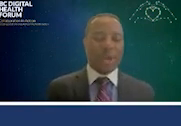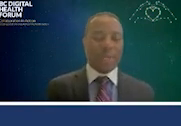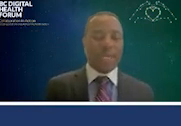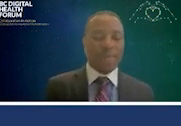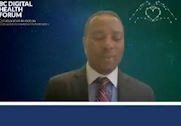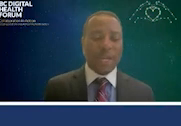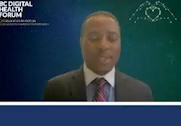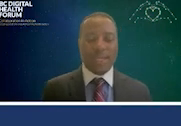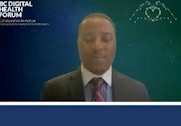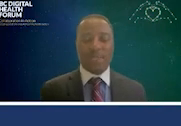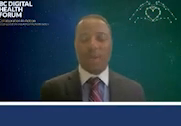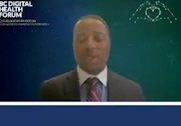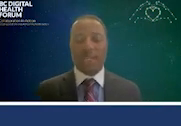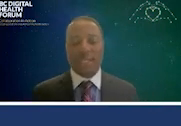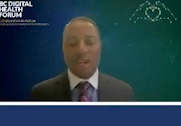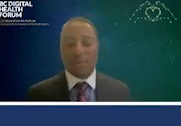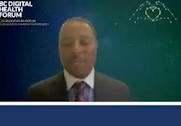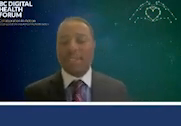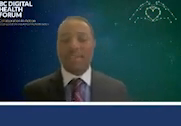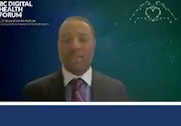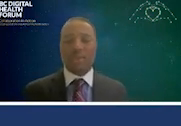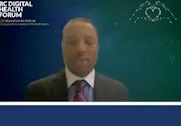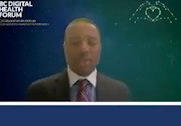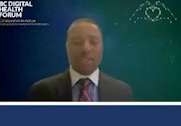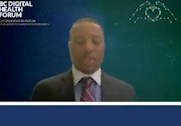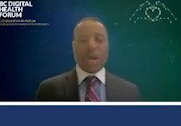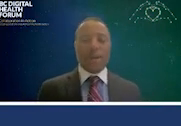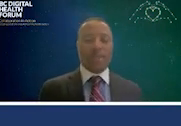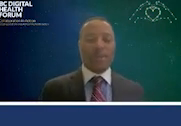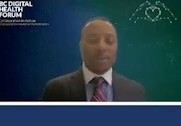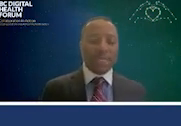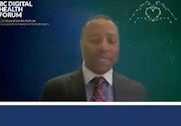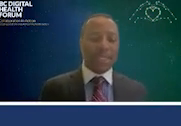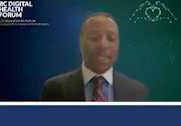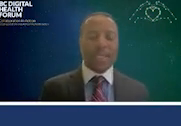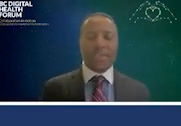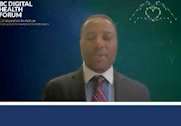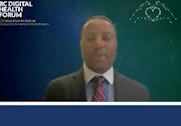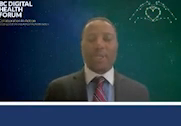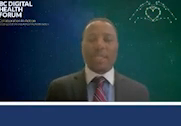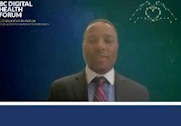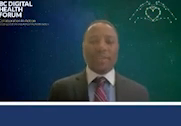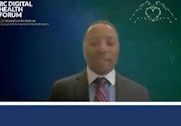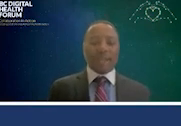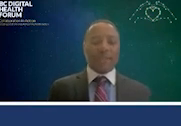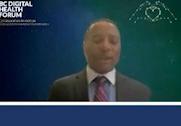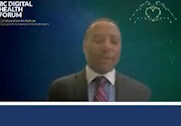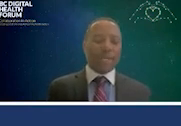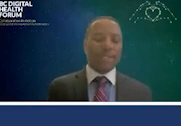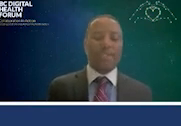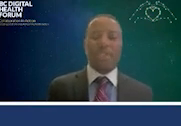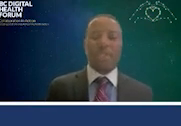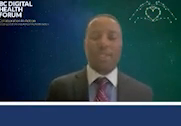attachment to primary care provider has been a long-standing complex issue throughout BC. And so given